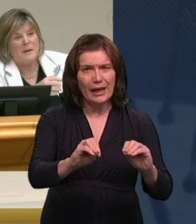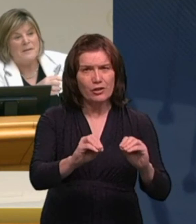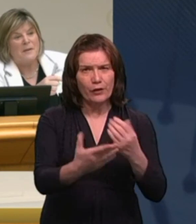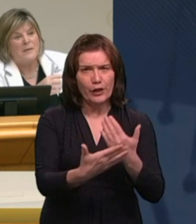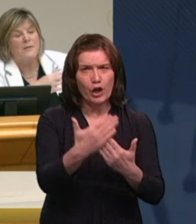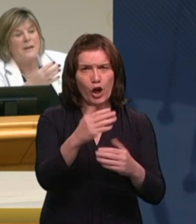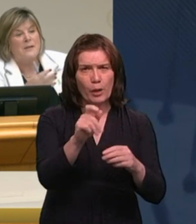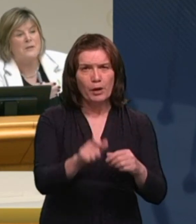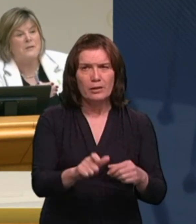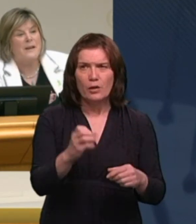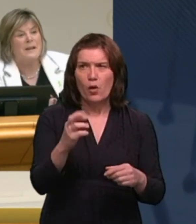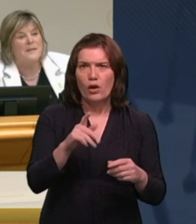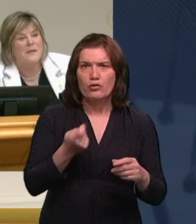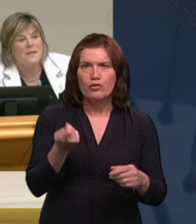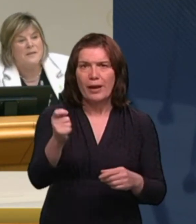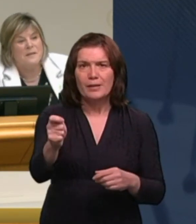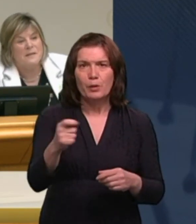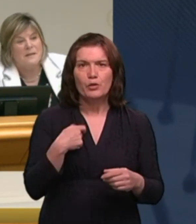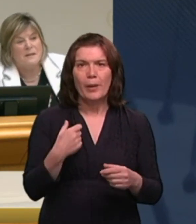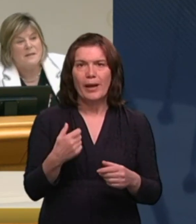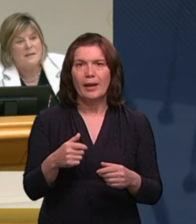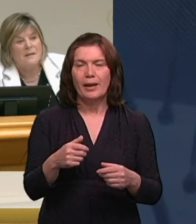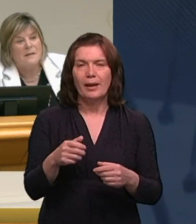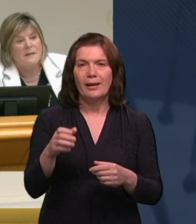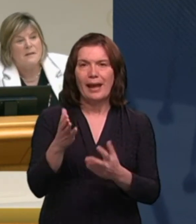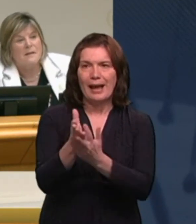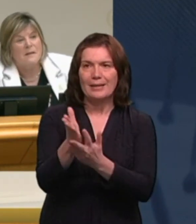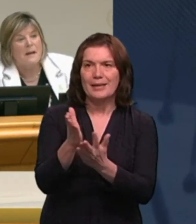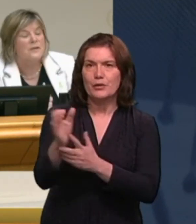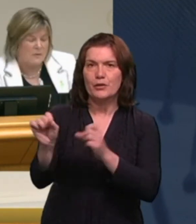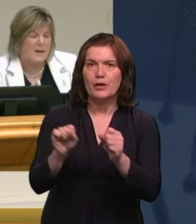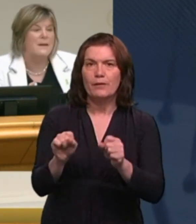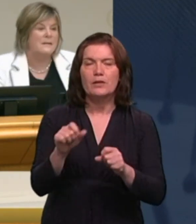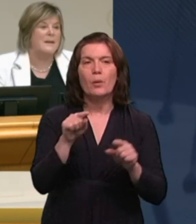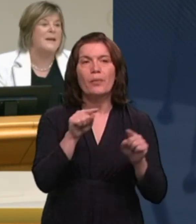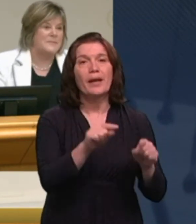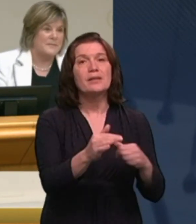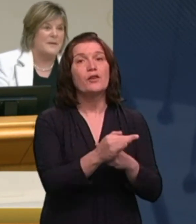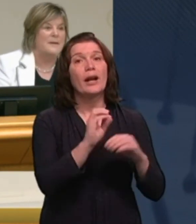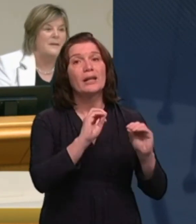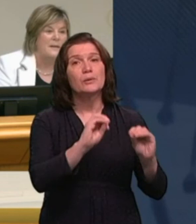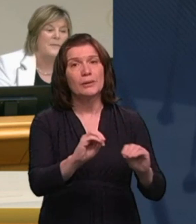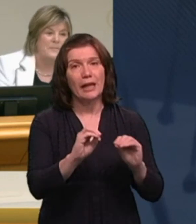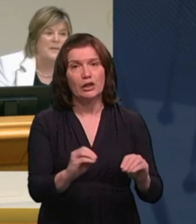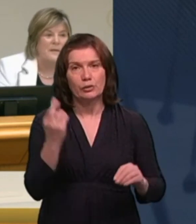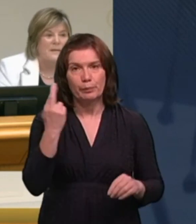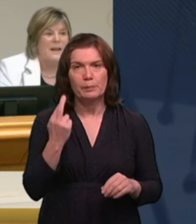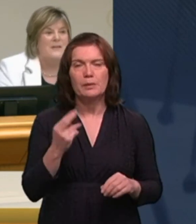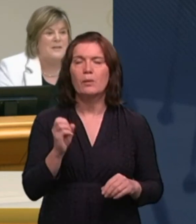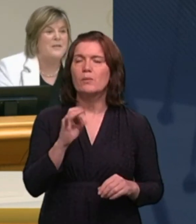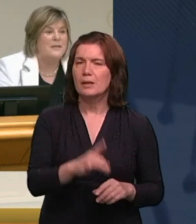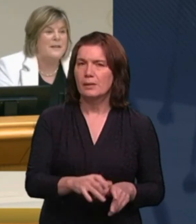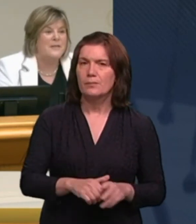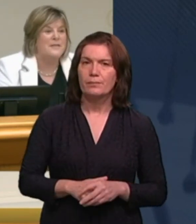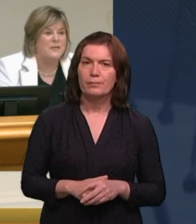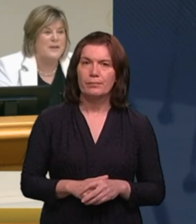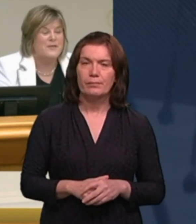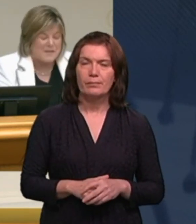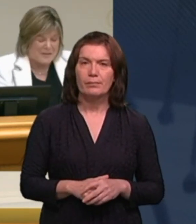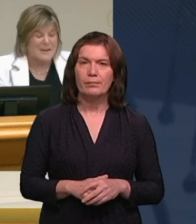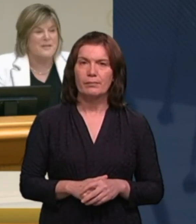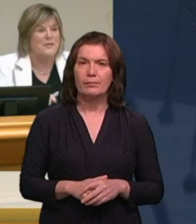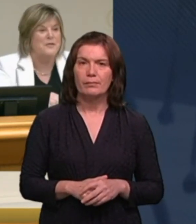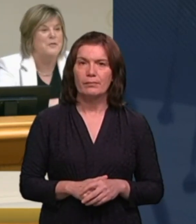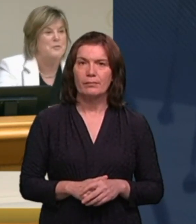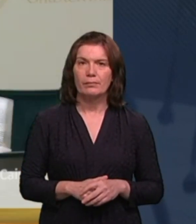young person, or is it in relation to availing of services? Education. Okay, yeah. Okay. That is and the final that is question. strange.